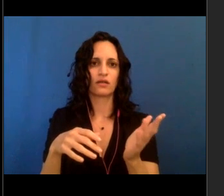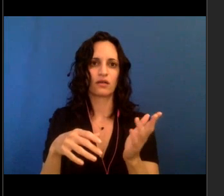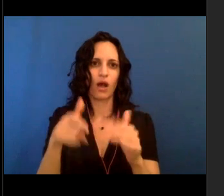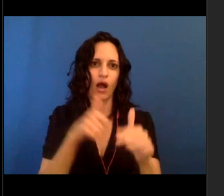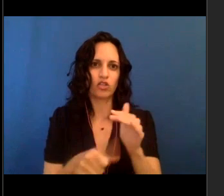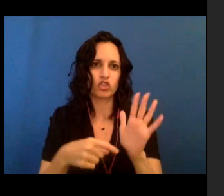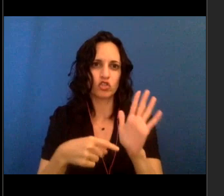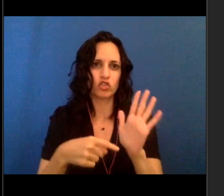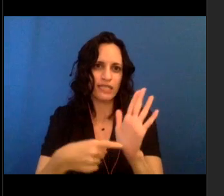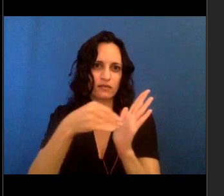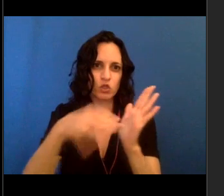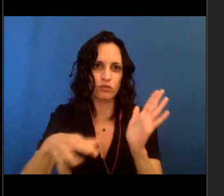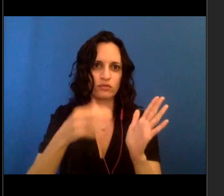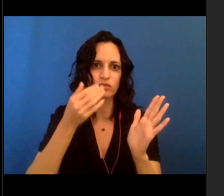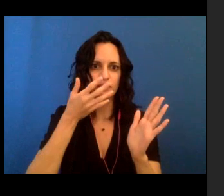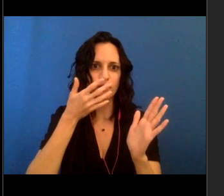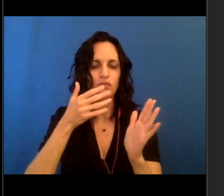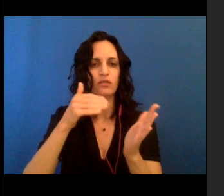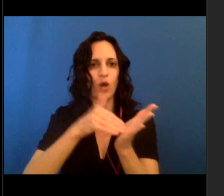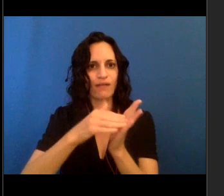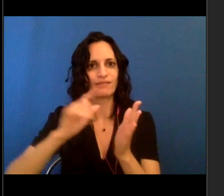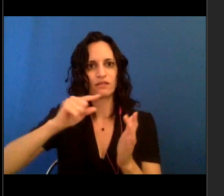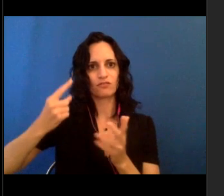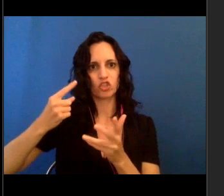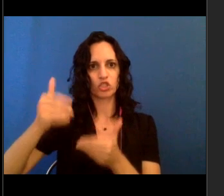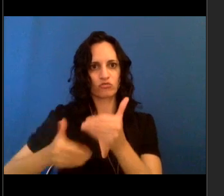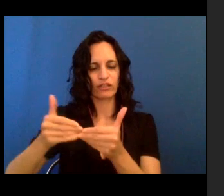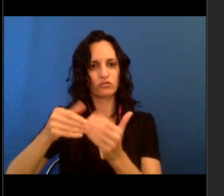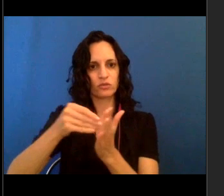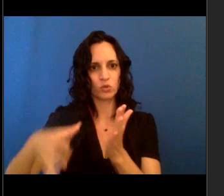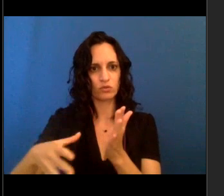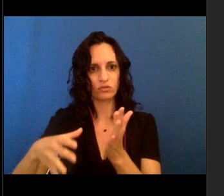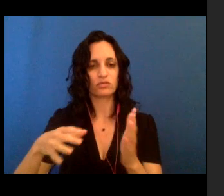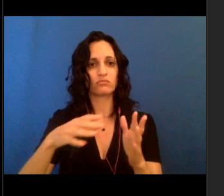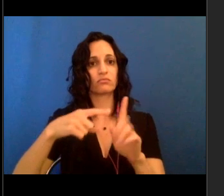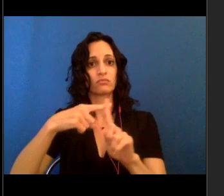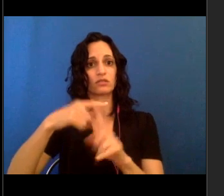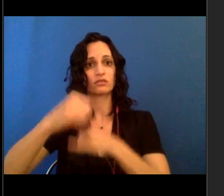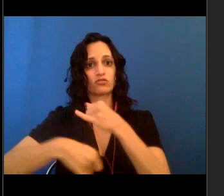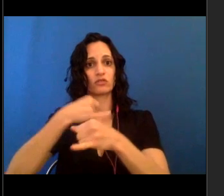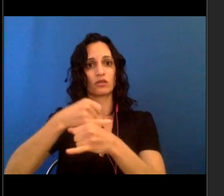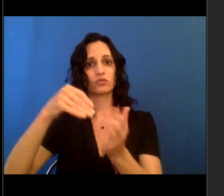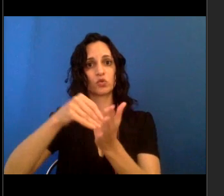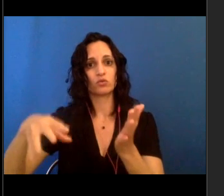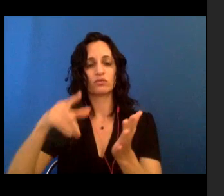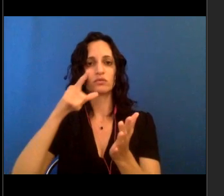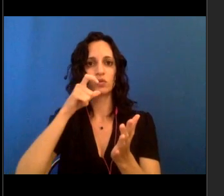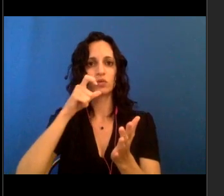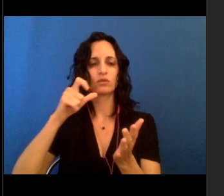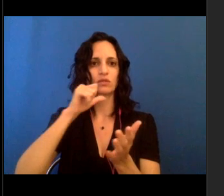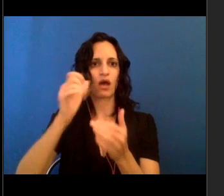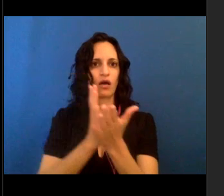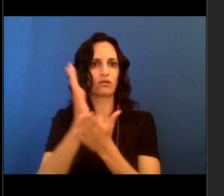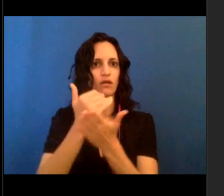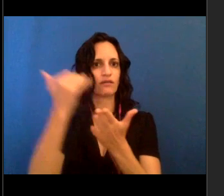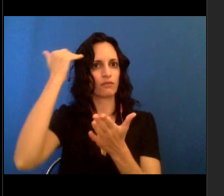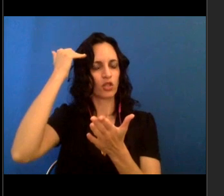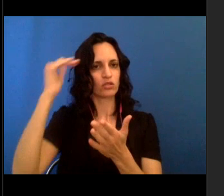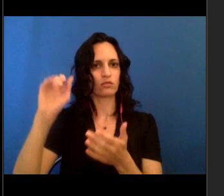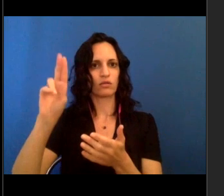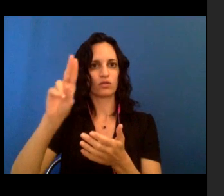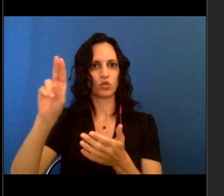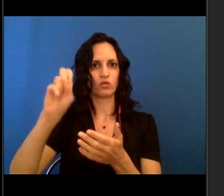color, oftentimes first generation students, but also international students who might be less familiar with US institutional practices. If they